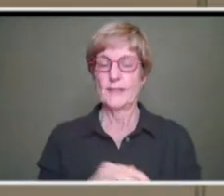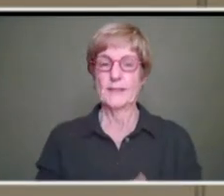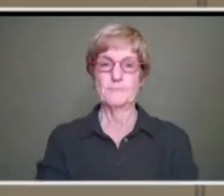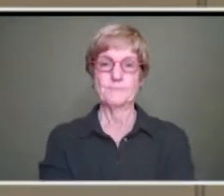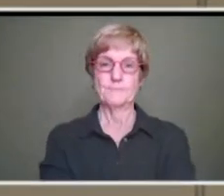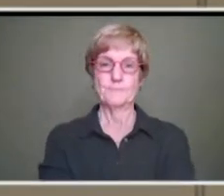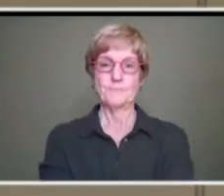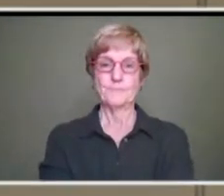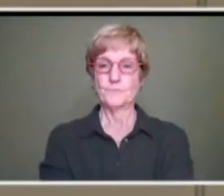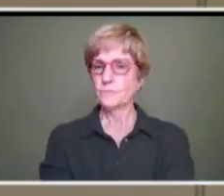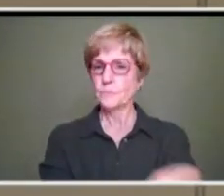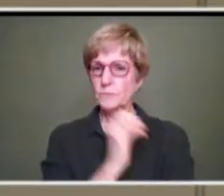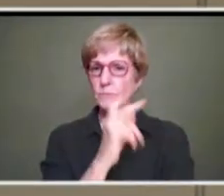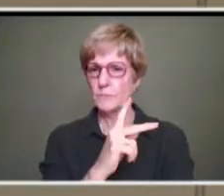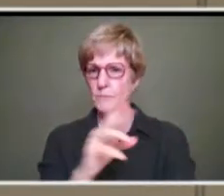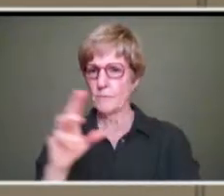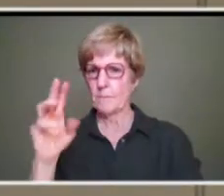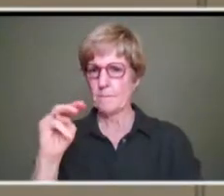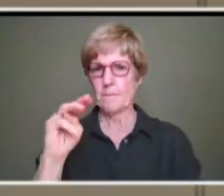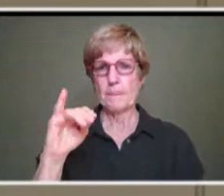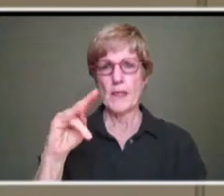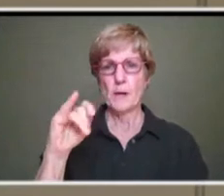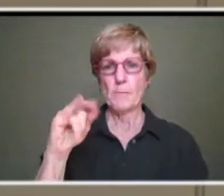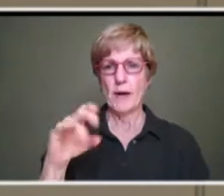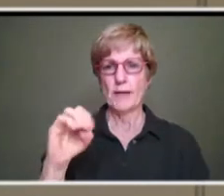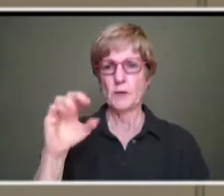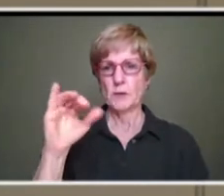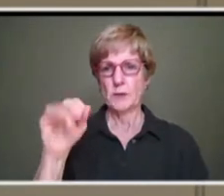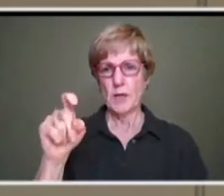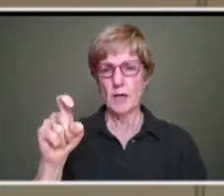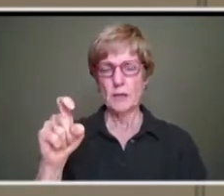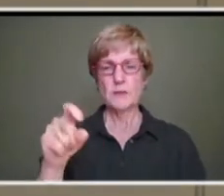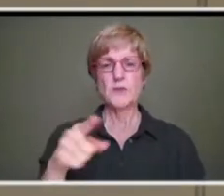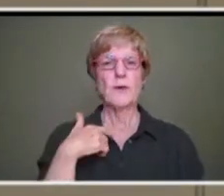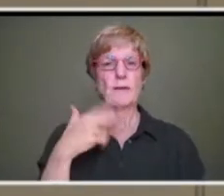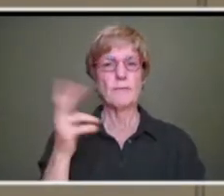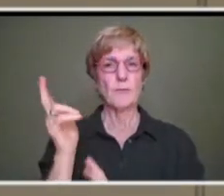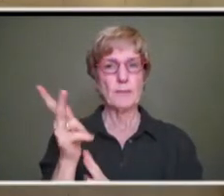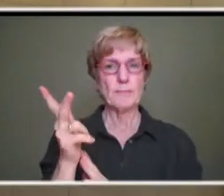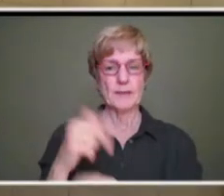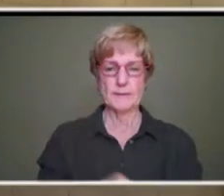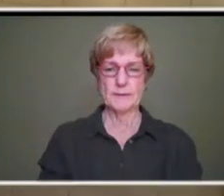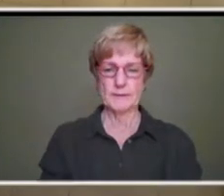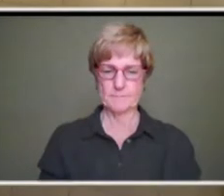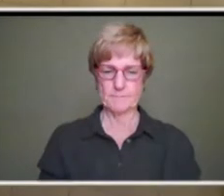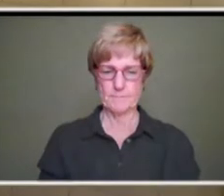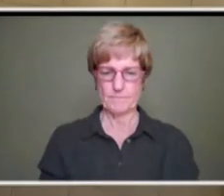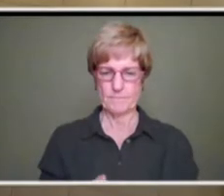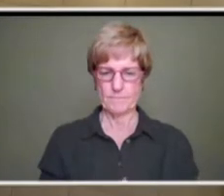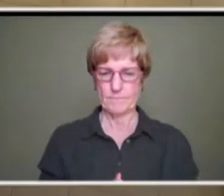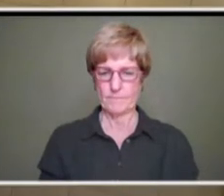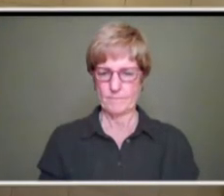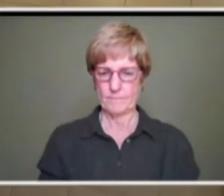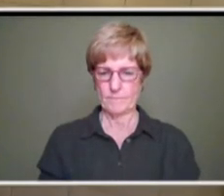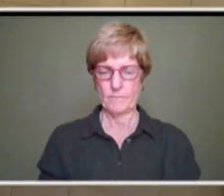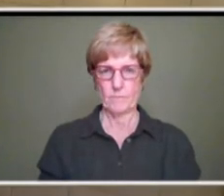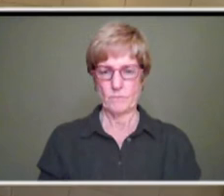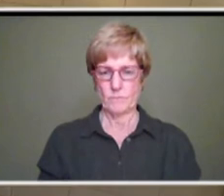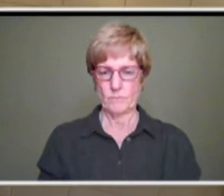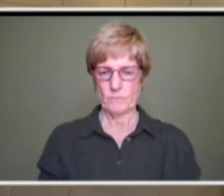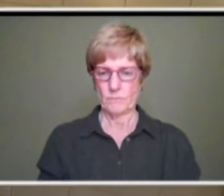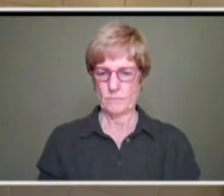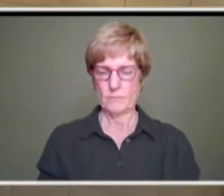very much um Michael Cox and Josh azoski you have three minutes yes sir